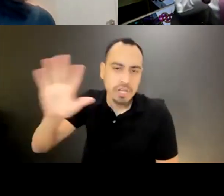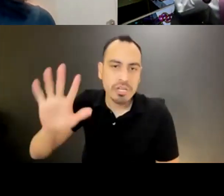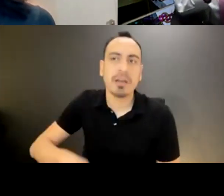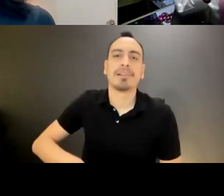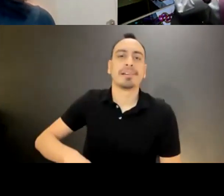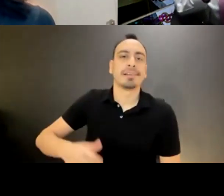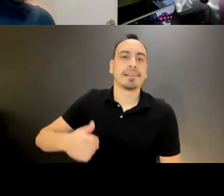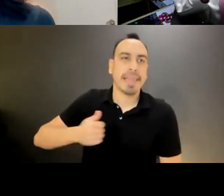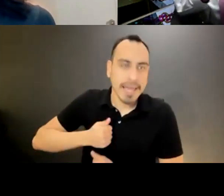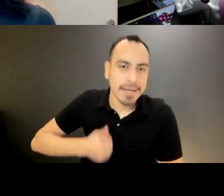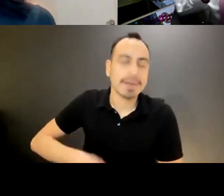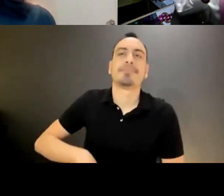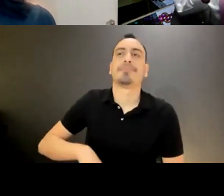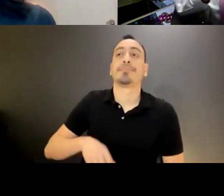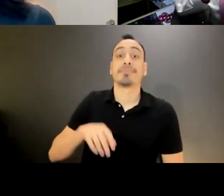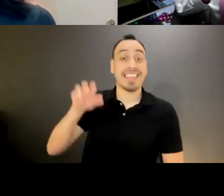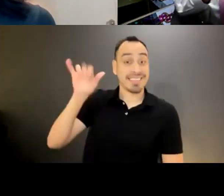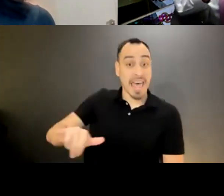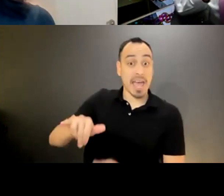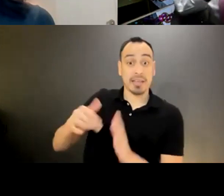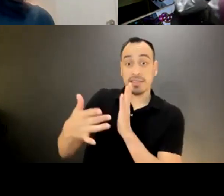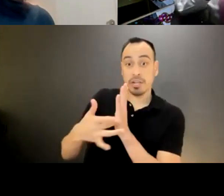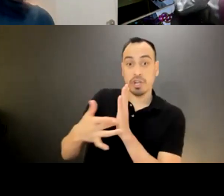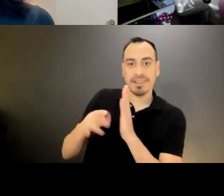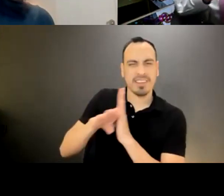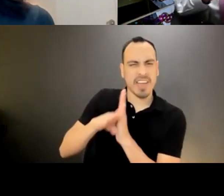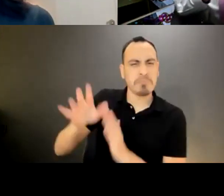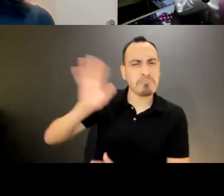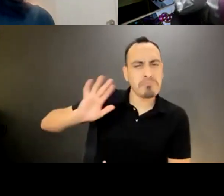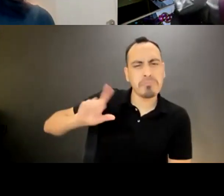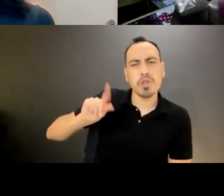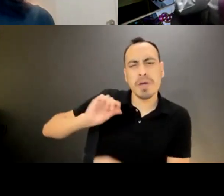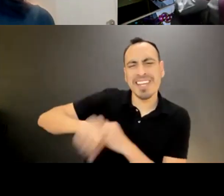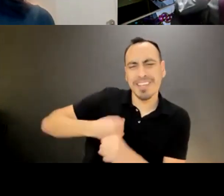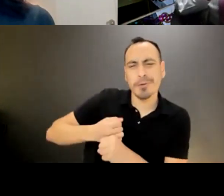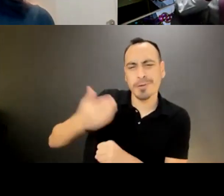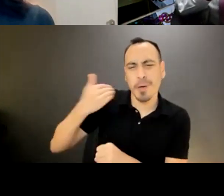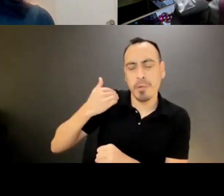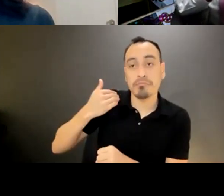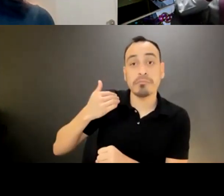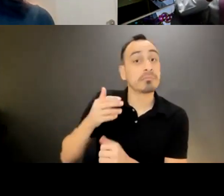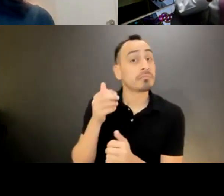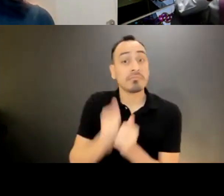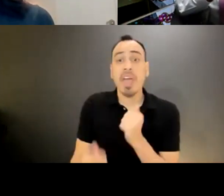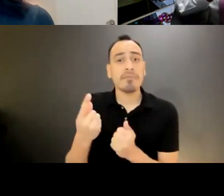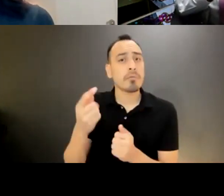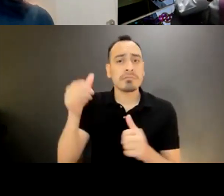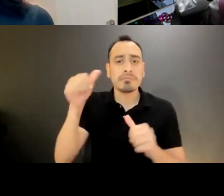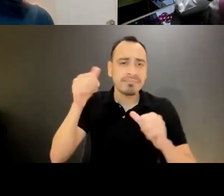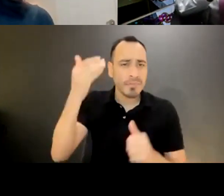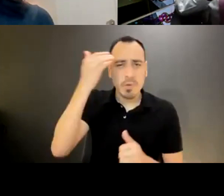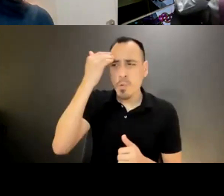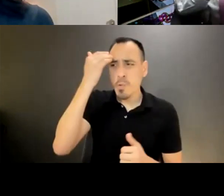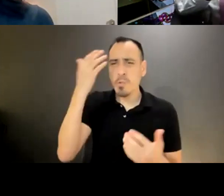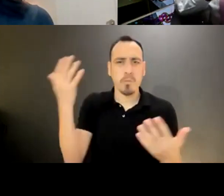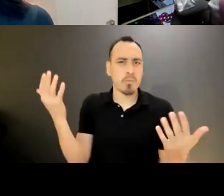that technology was developed back then. Everyone knew what the target protein for coronaviruses were